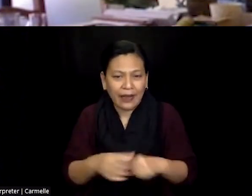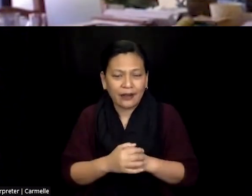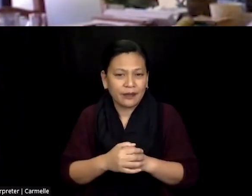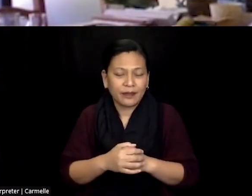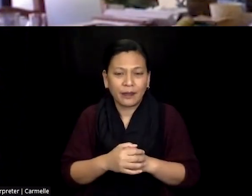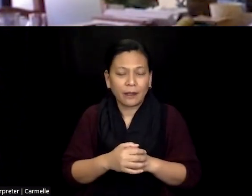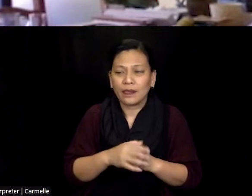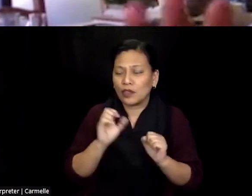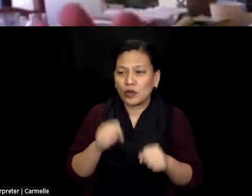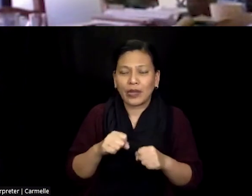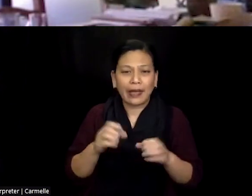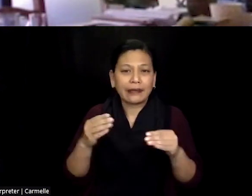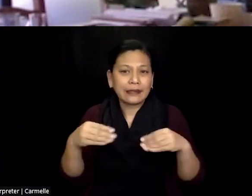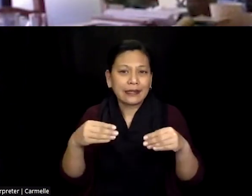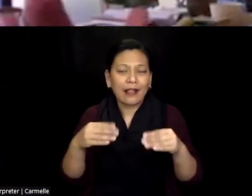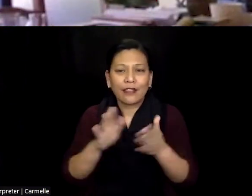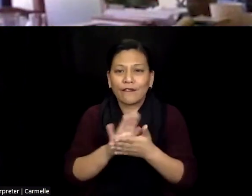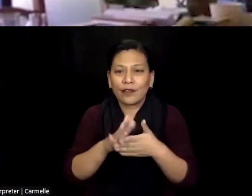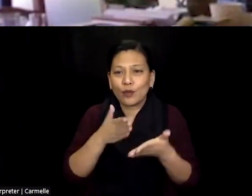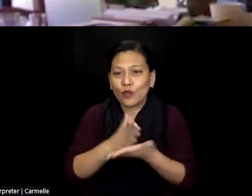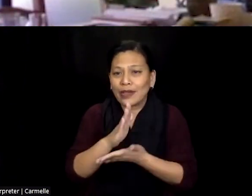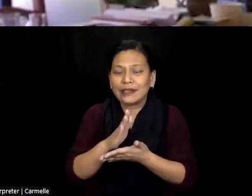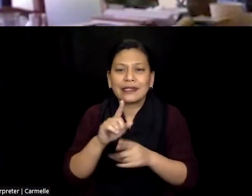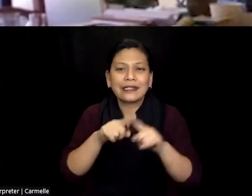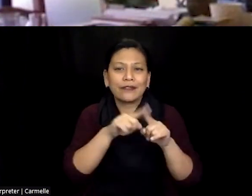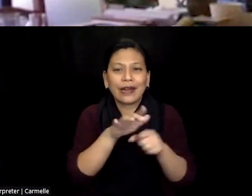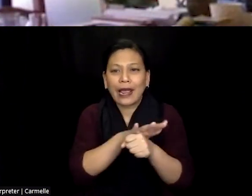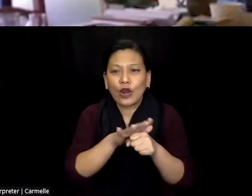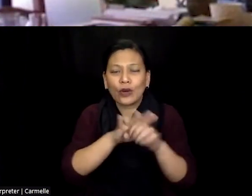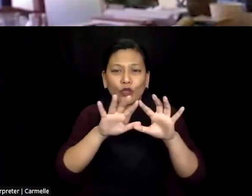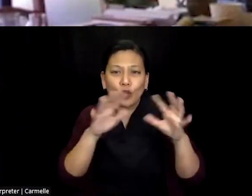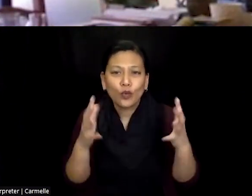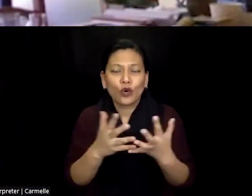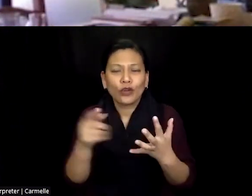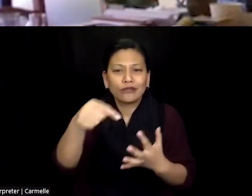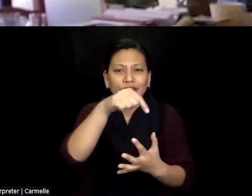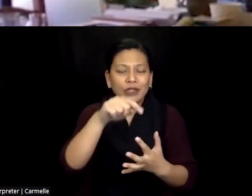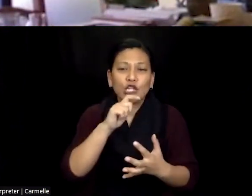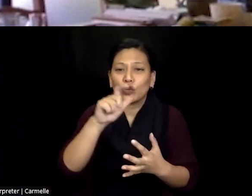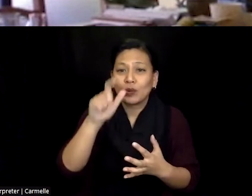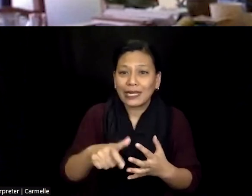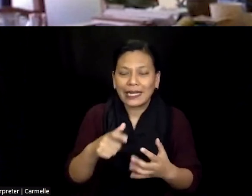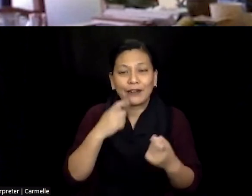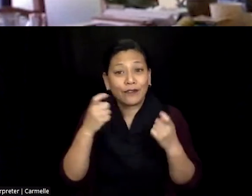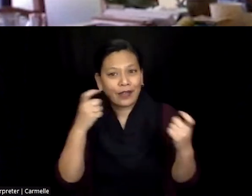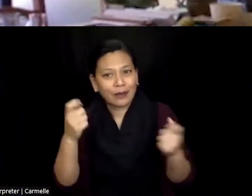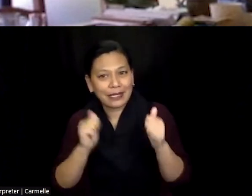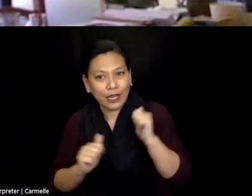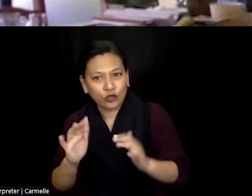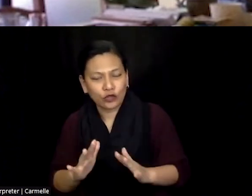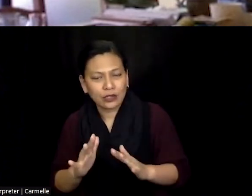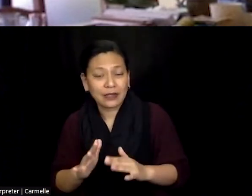to different territories because it's a slasher film and like that, it doesn't need to have big actors in it. It's actually helpful if it